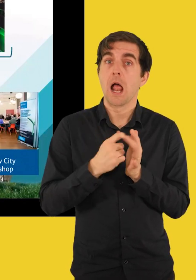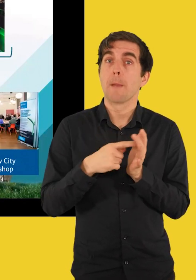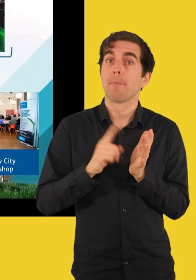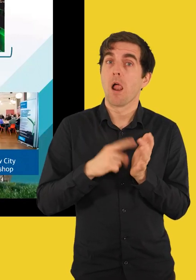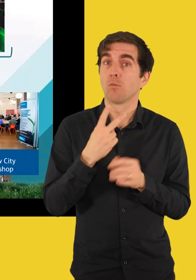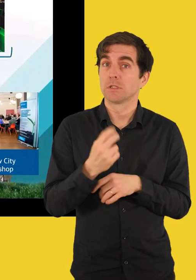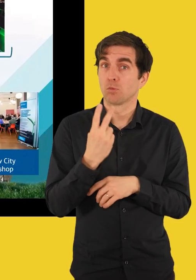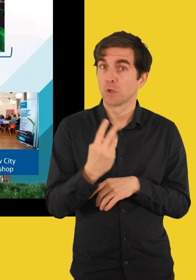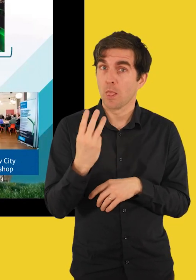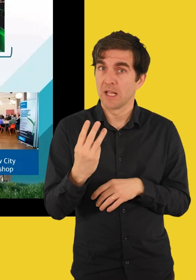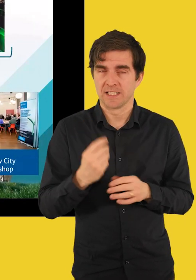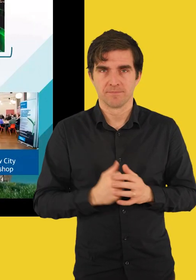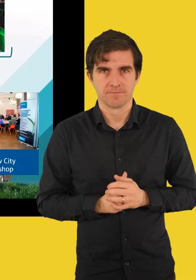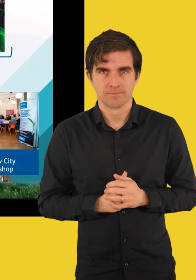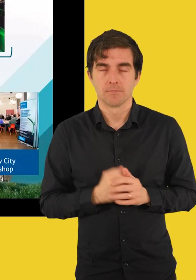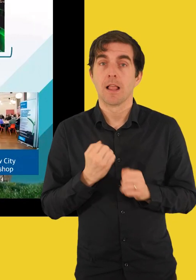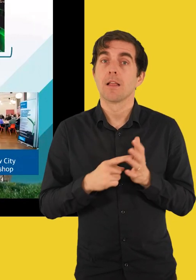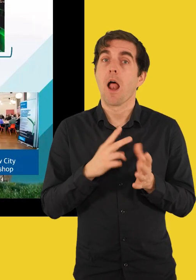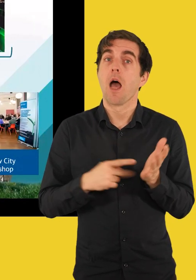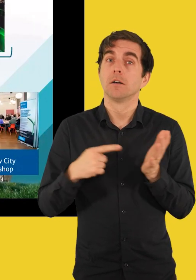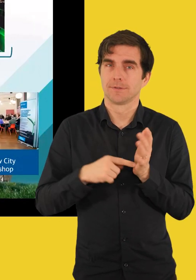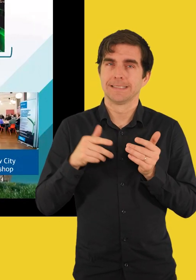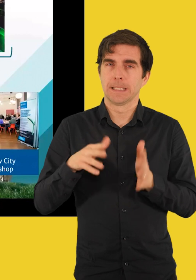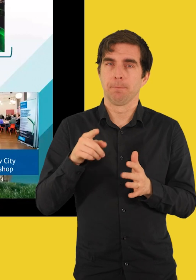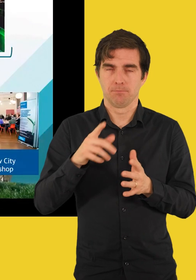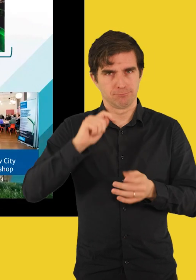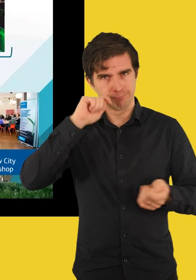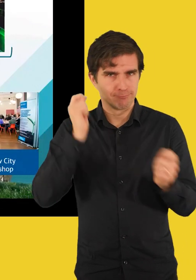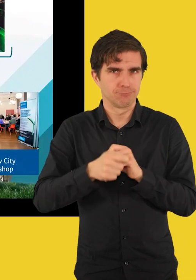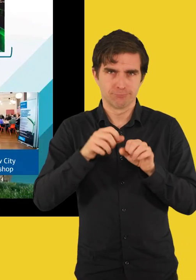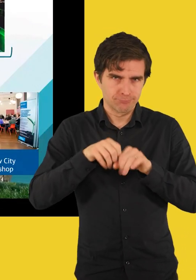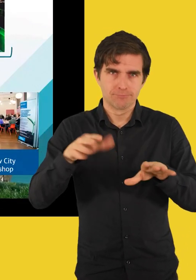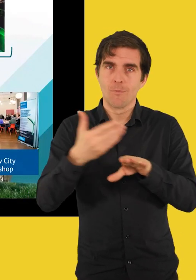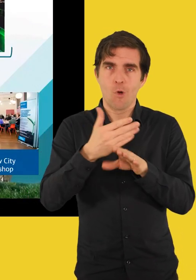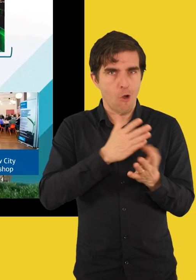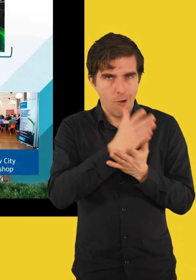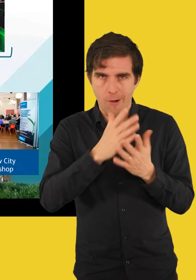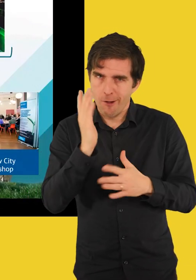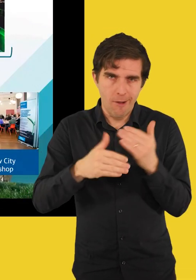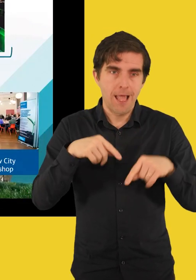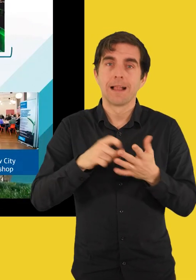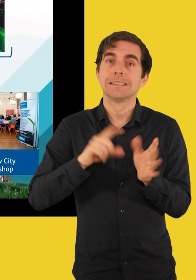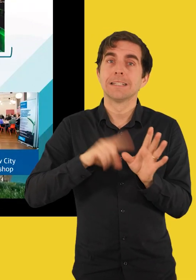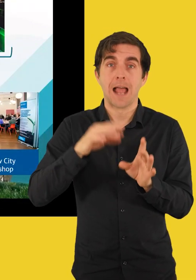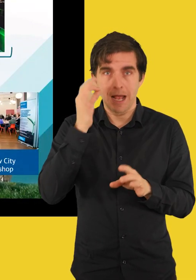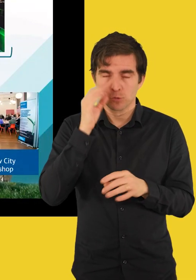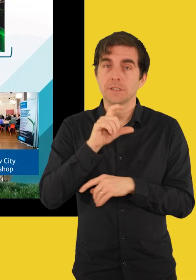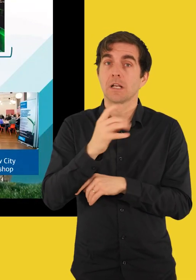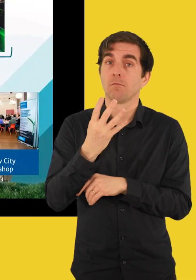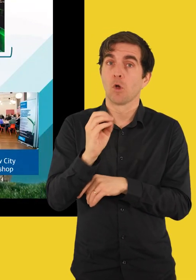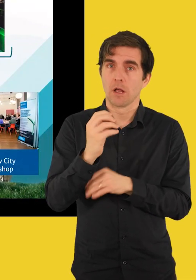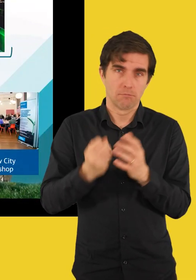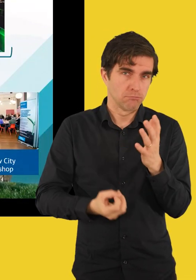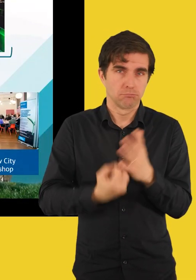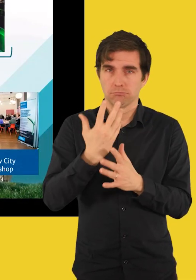April 2023. The Gallant Systems Transformation Workstream worked alongside the City Council, the